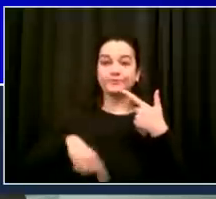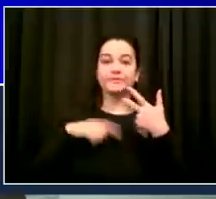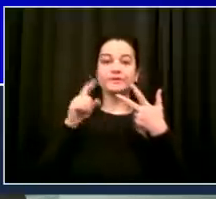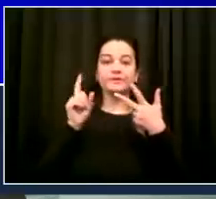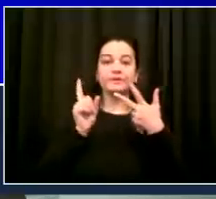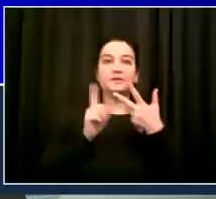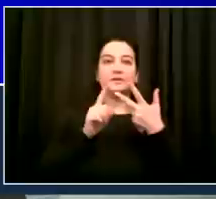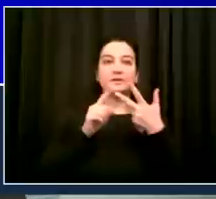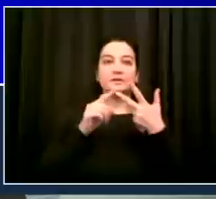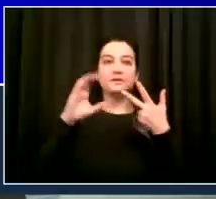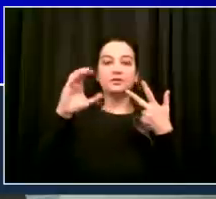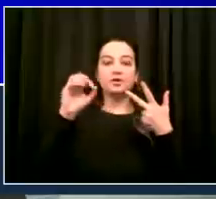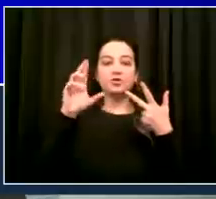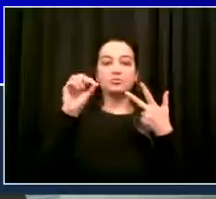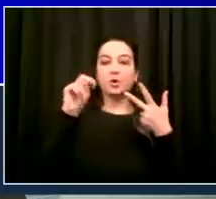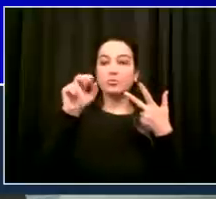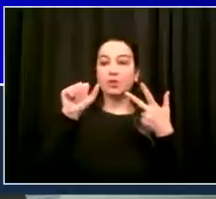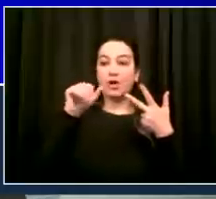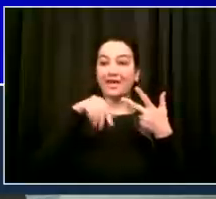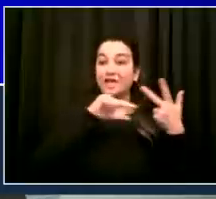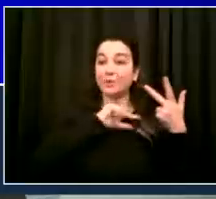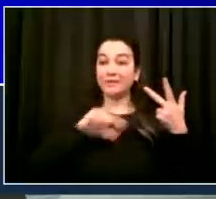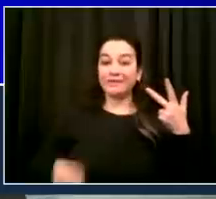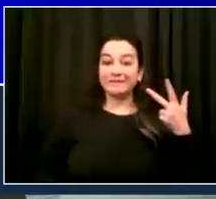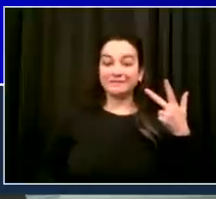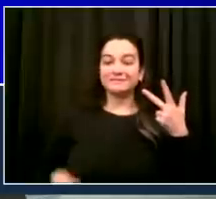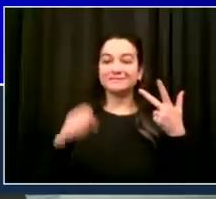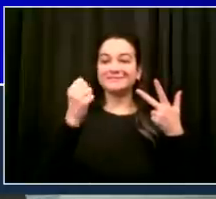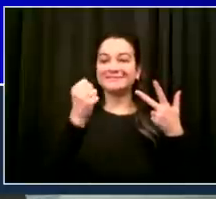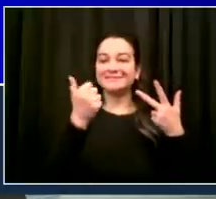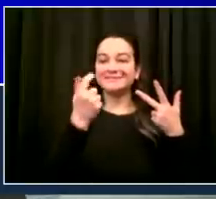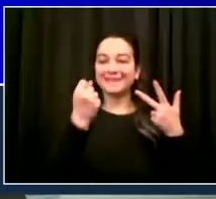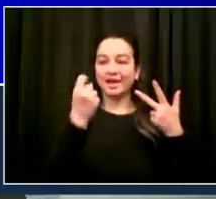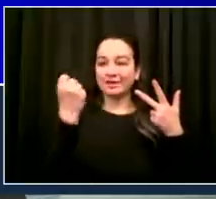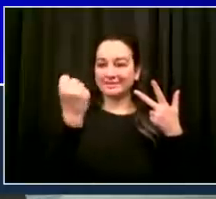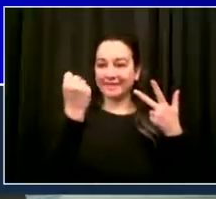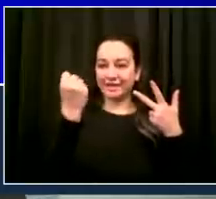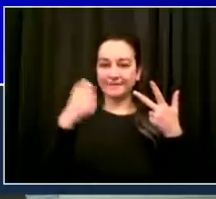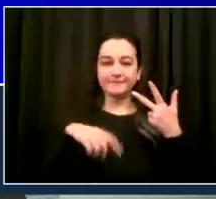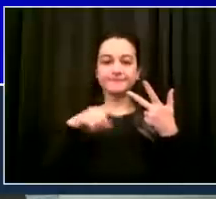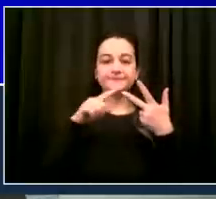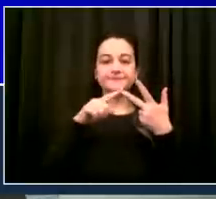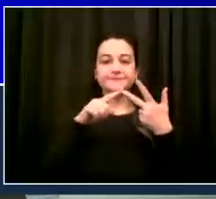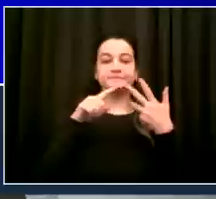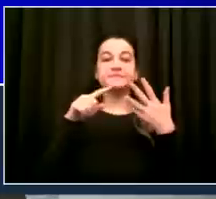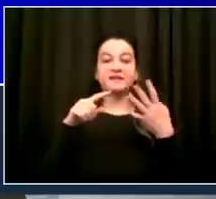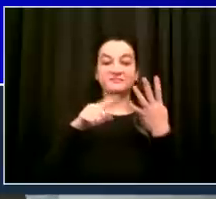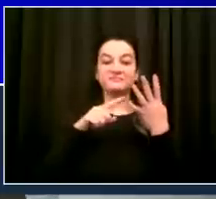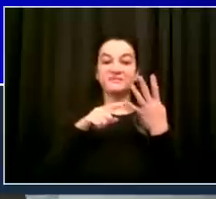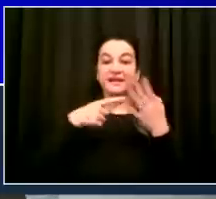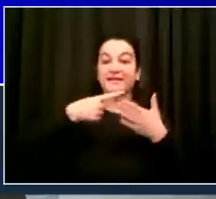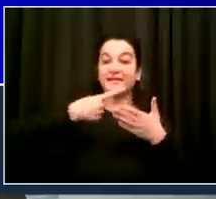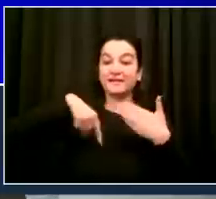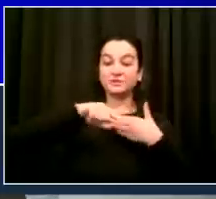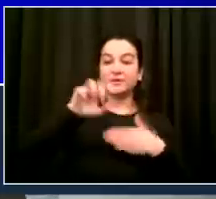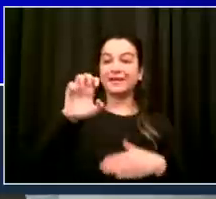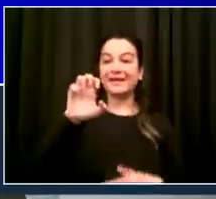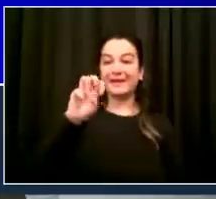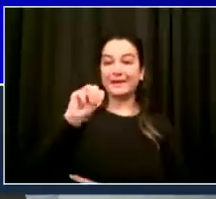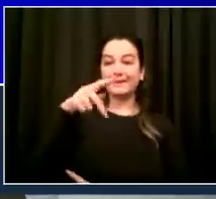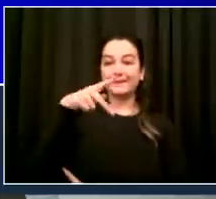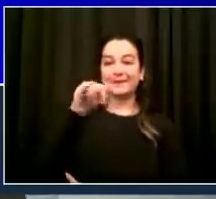additional 24/7 sites. It's so important that we keep giving people the option every hour of the day and everywhere we can